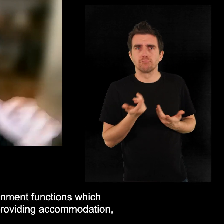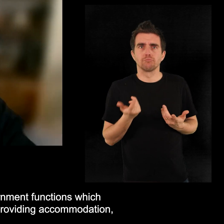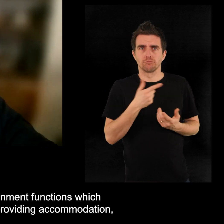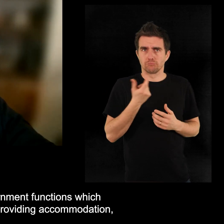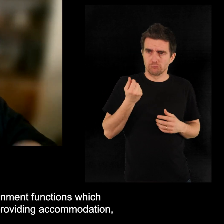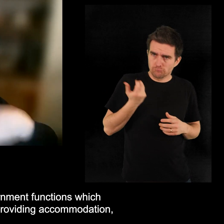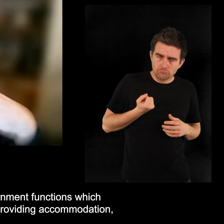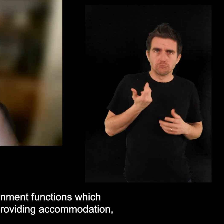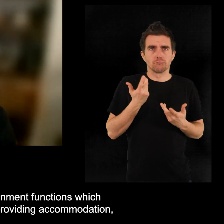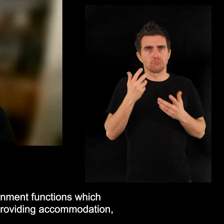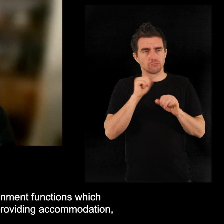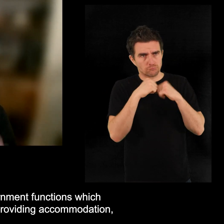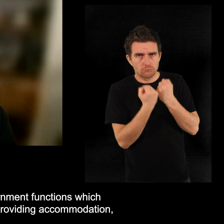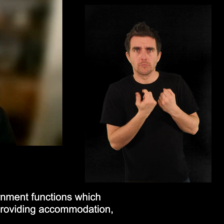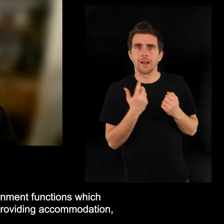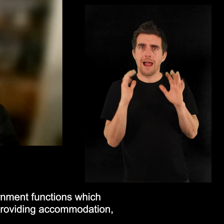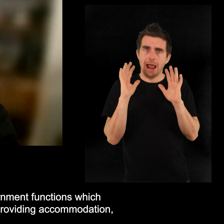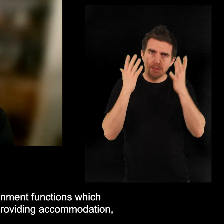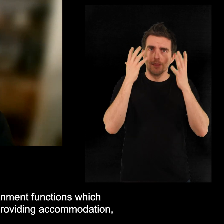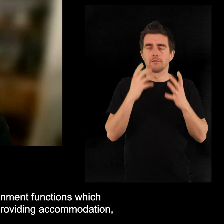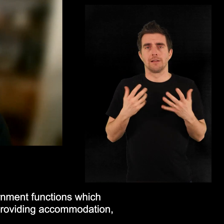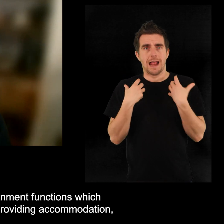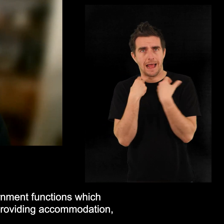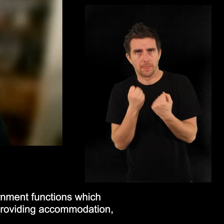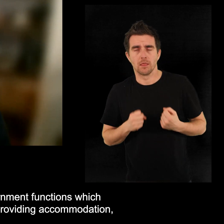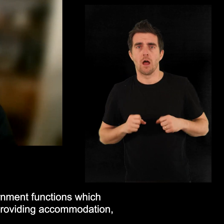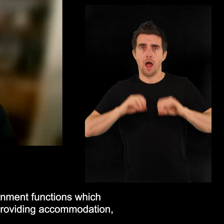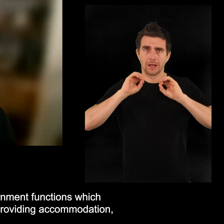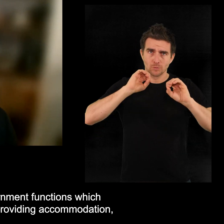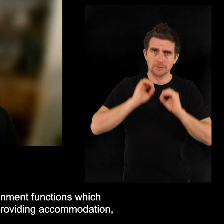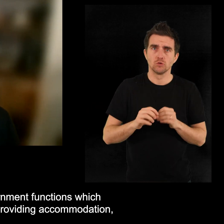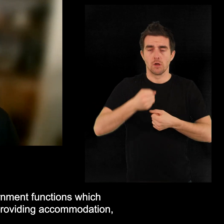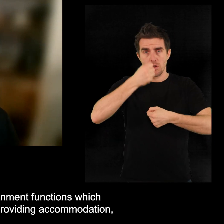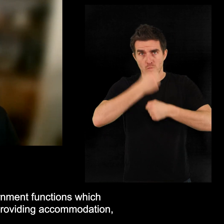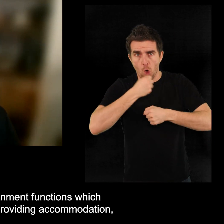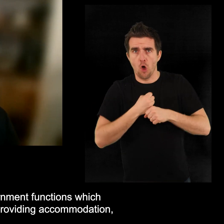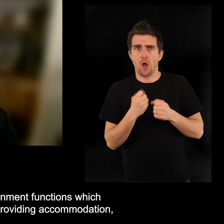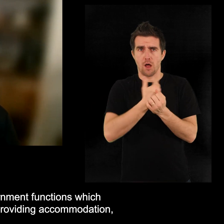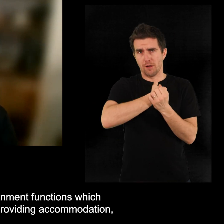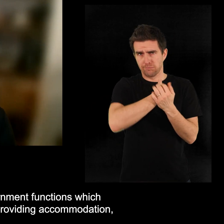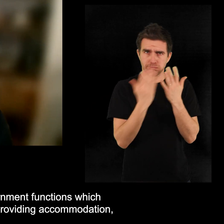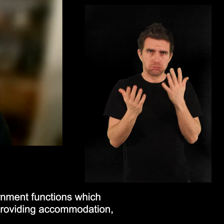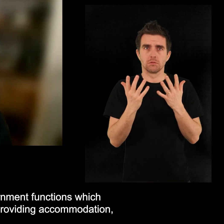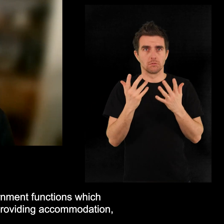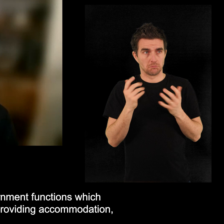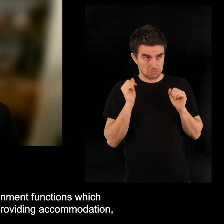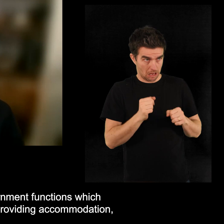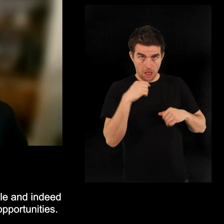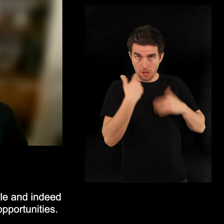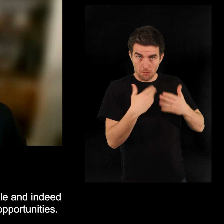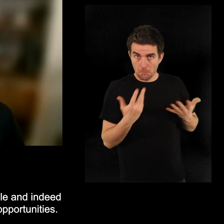where government functions, which is handing out support and providing